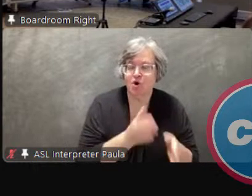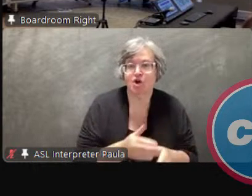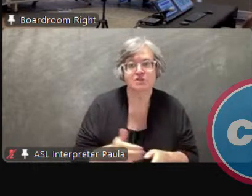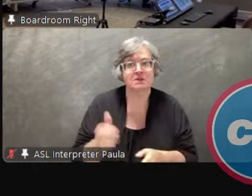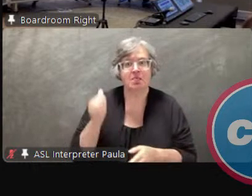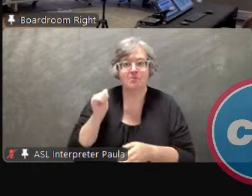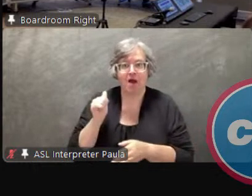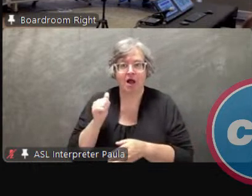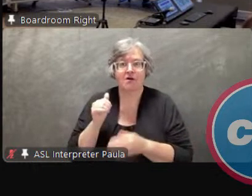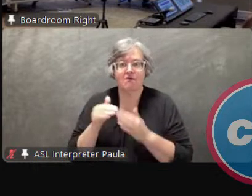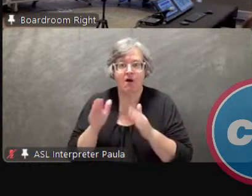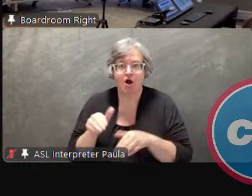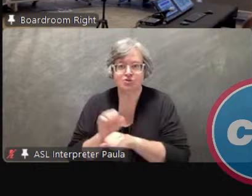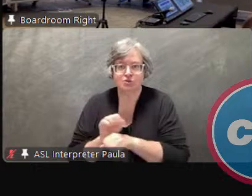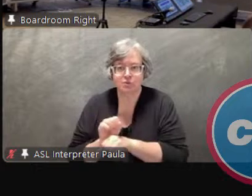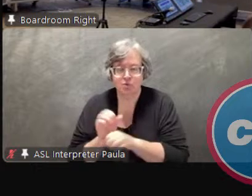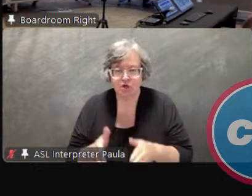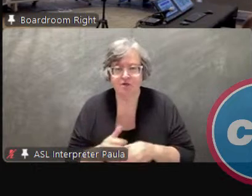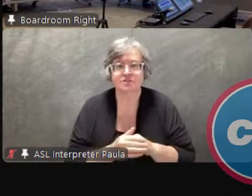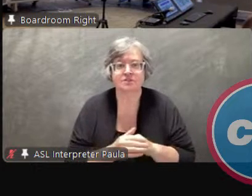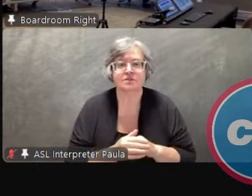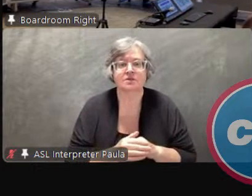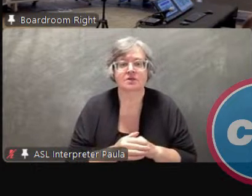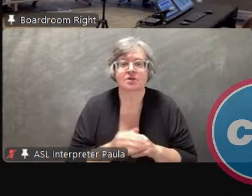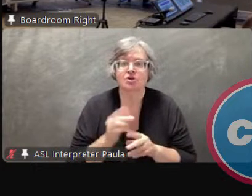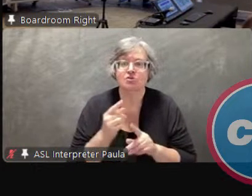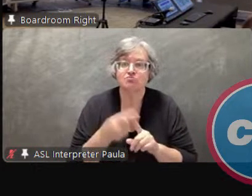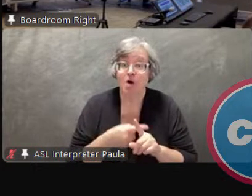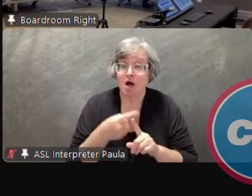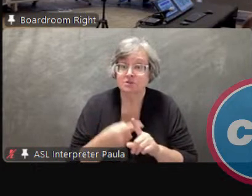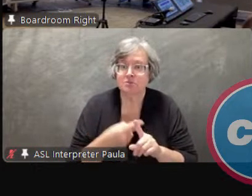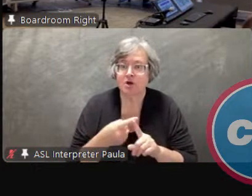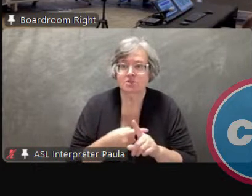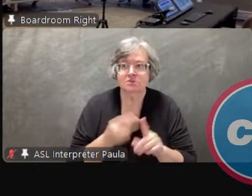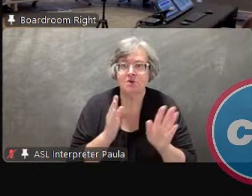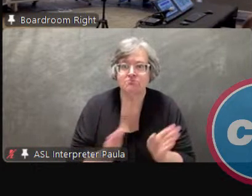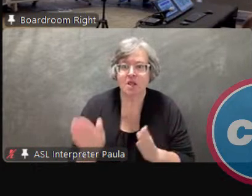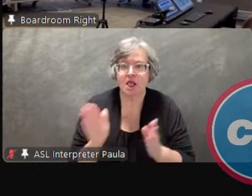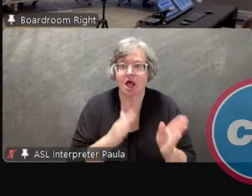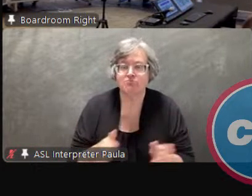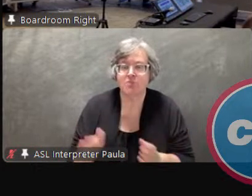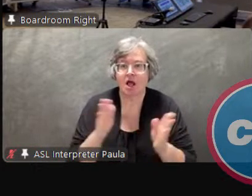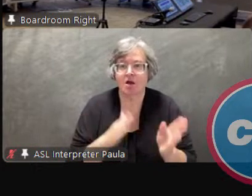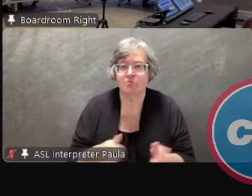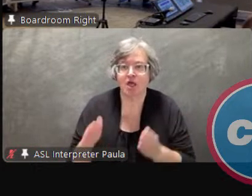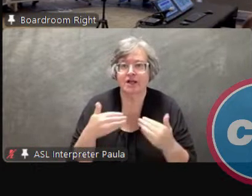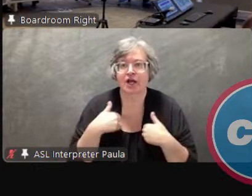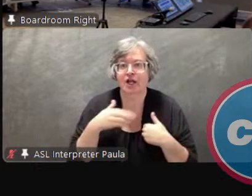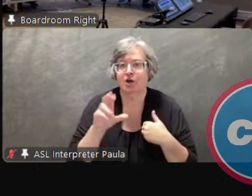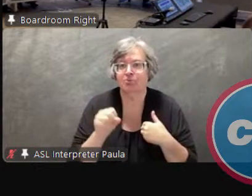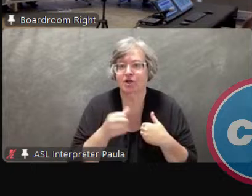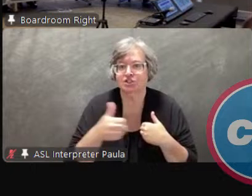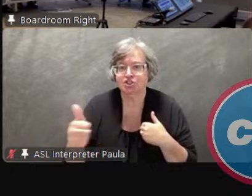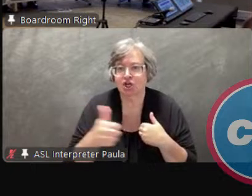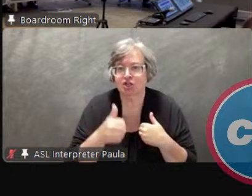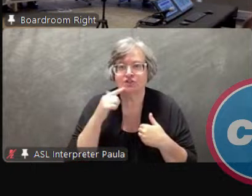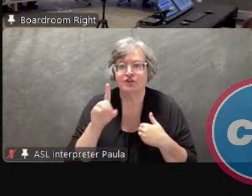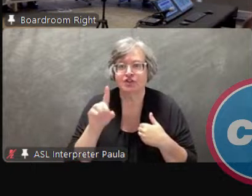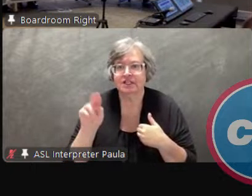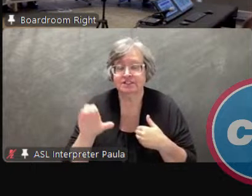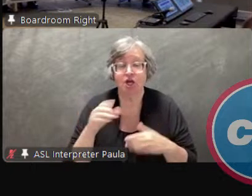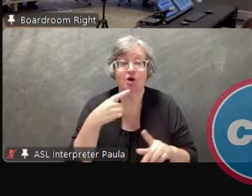organization. For months, our staff planned for providing dedicated DNC bus shuttles, along with continuing our regular